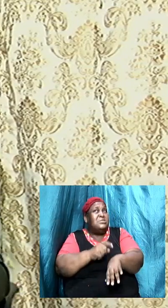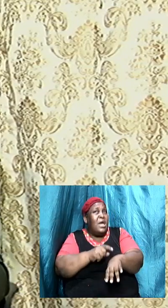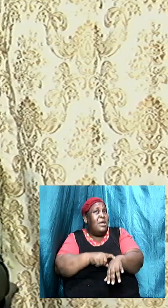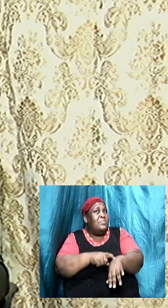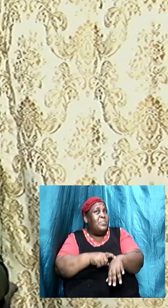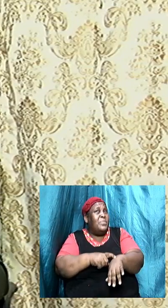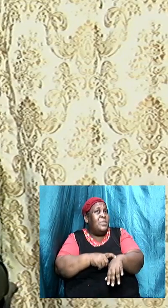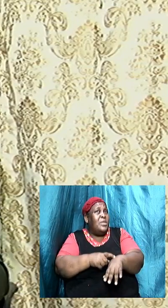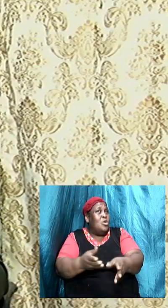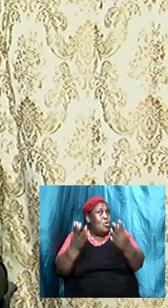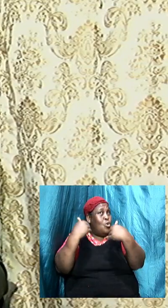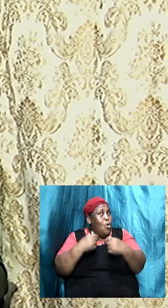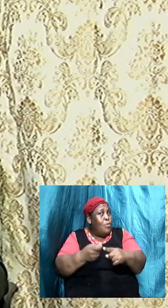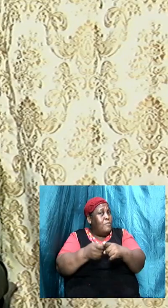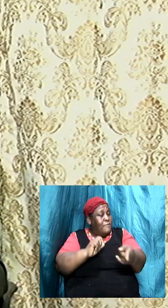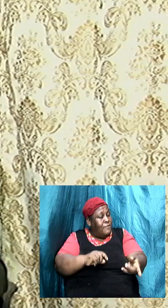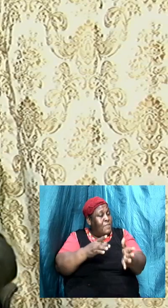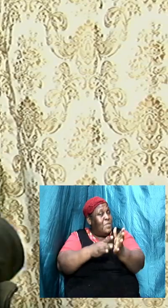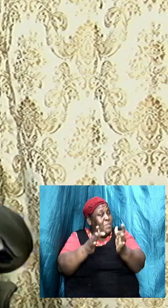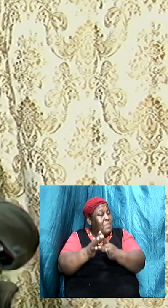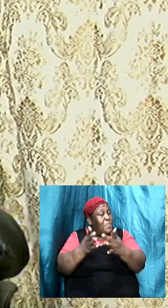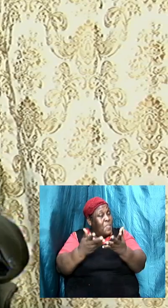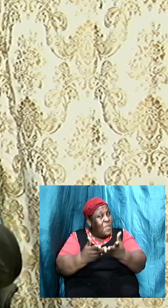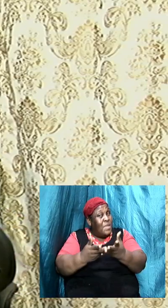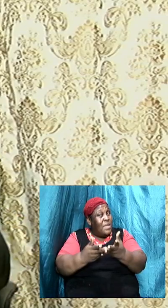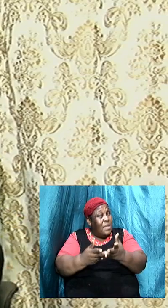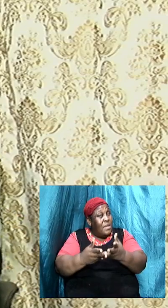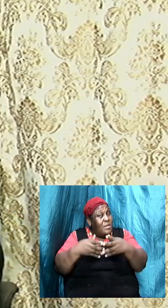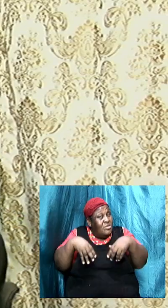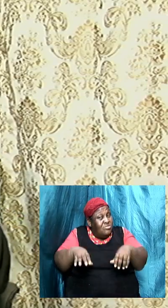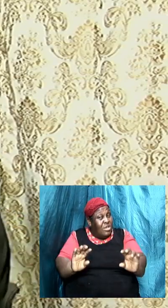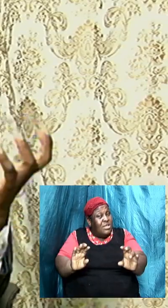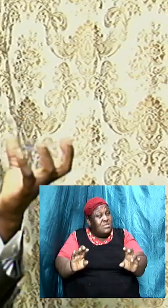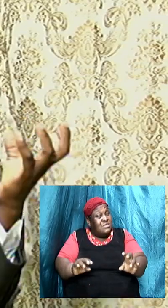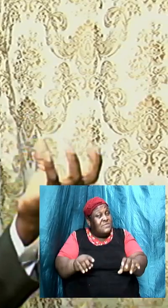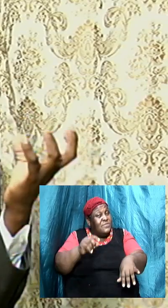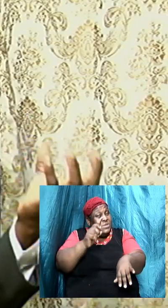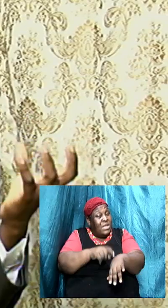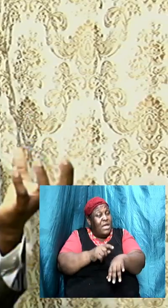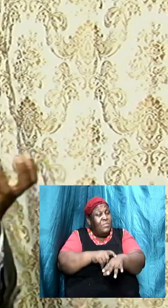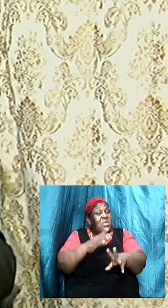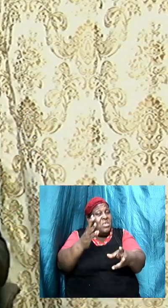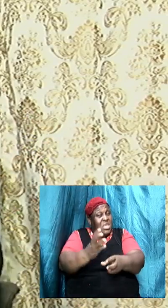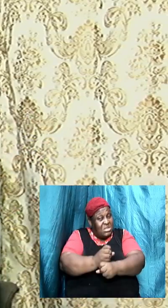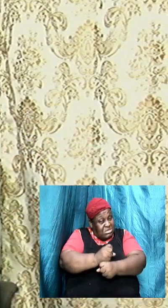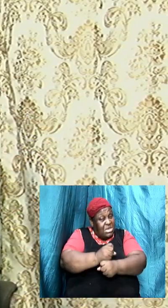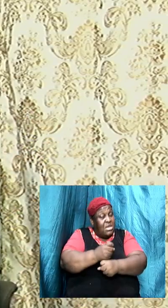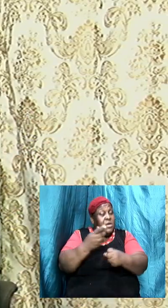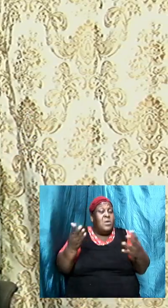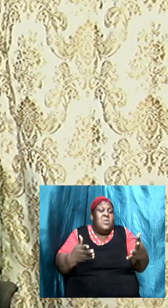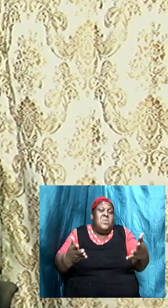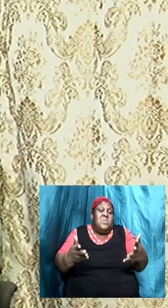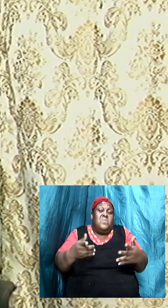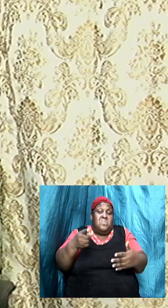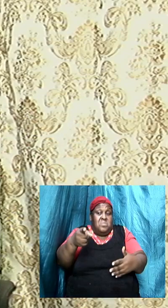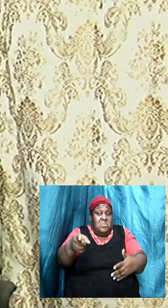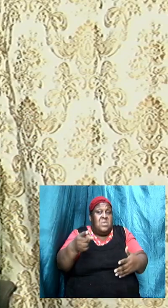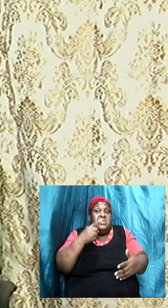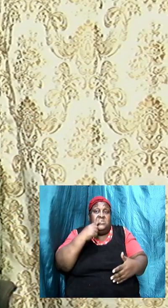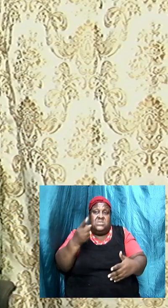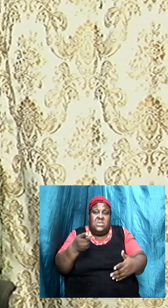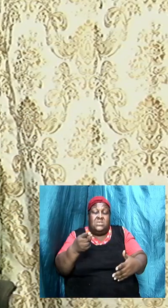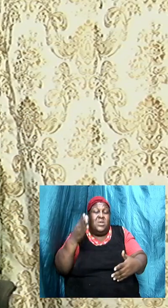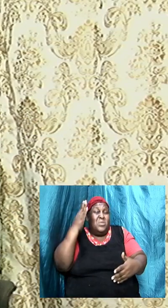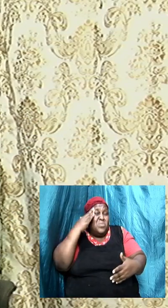from the Bible. Then chances are, after a time, you can take what he says because you know the principle